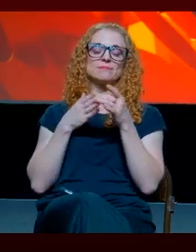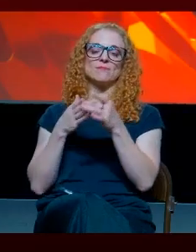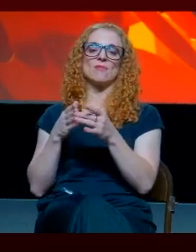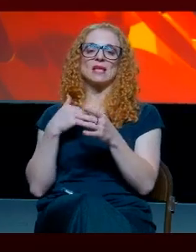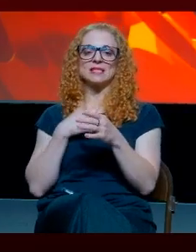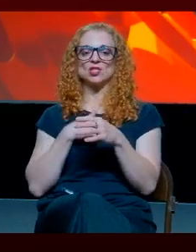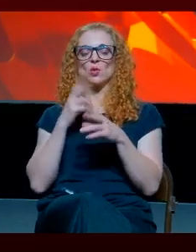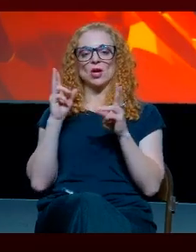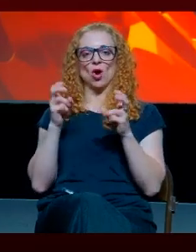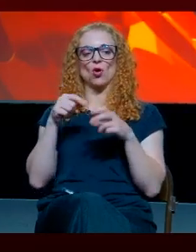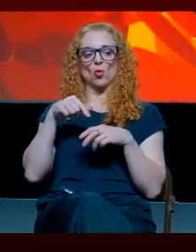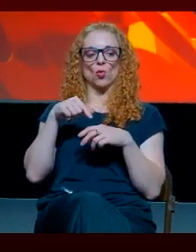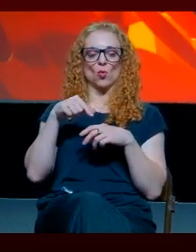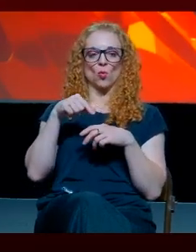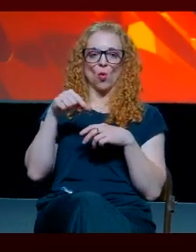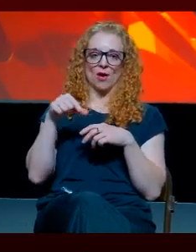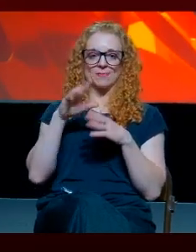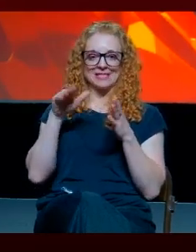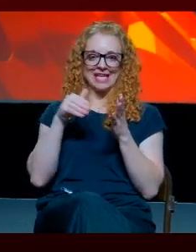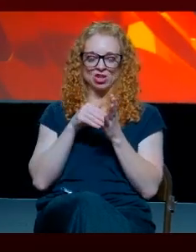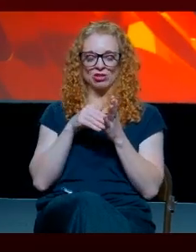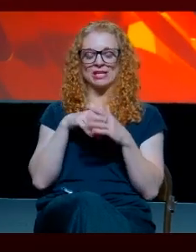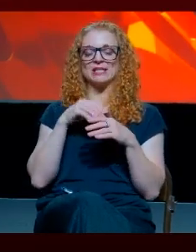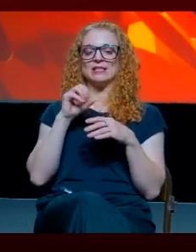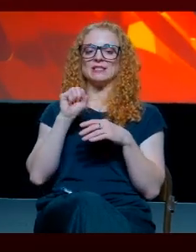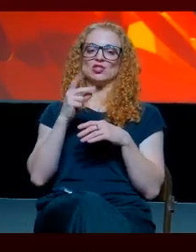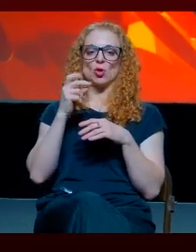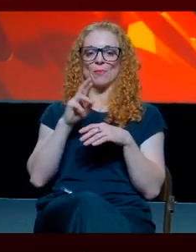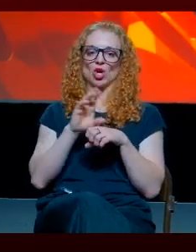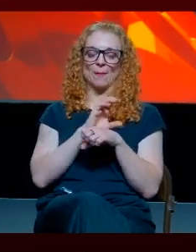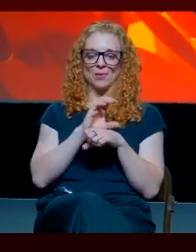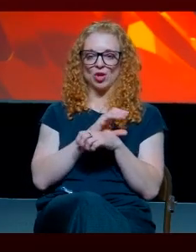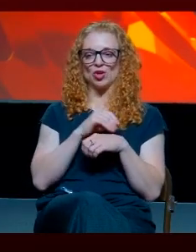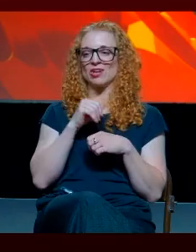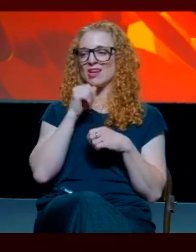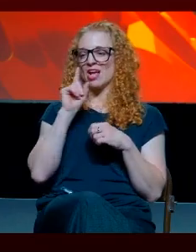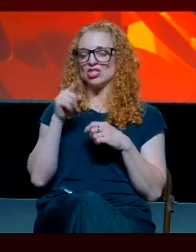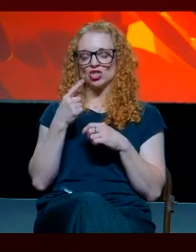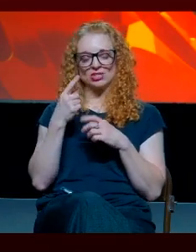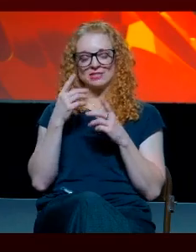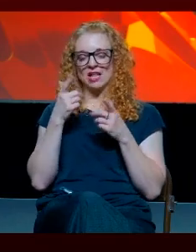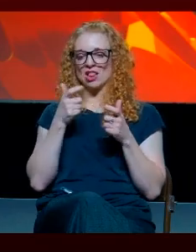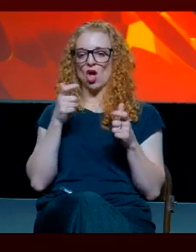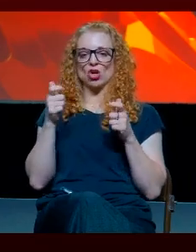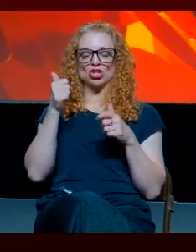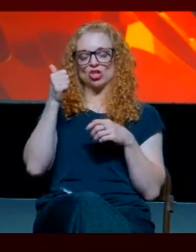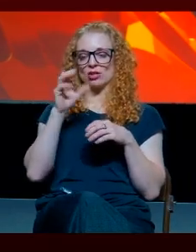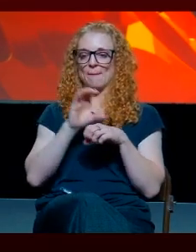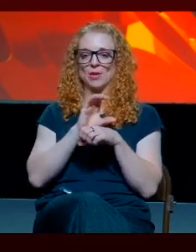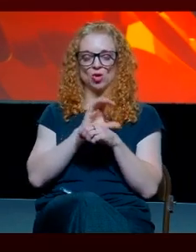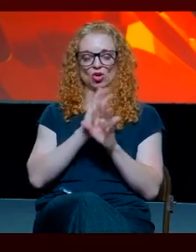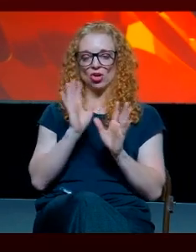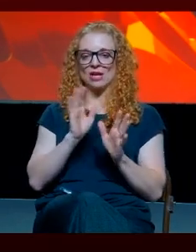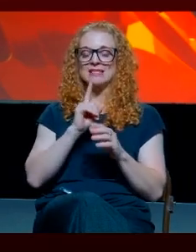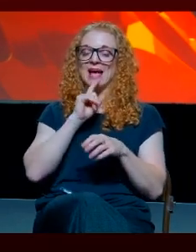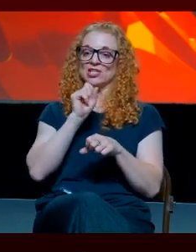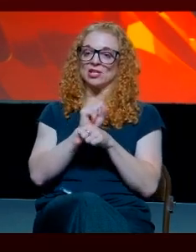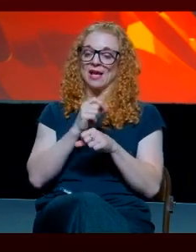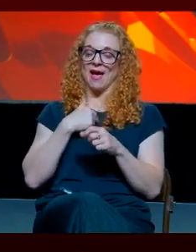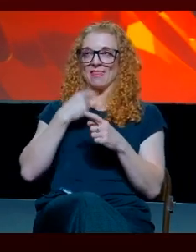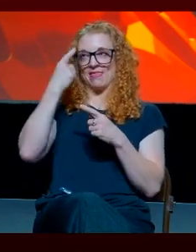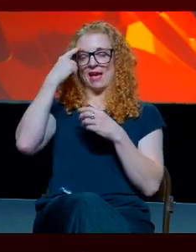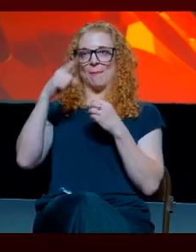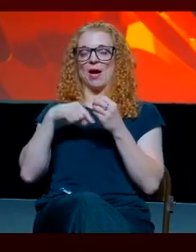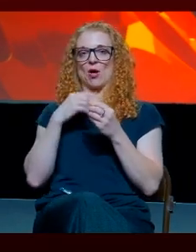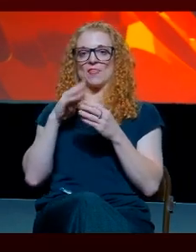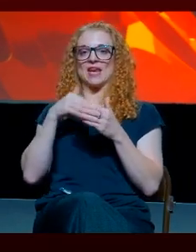call quantum-centric supercomputing. And to me, it's not just a larger quantum computer. It's actually what I think of is